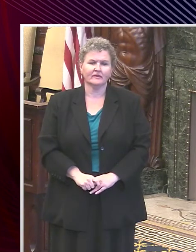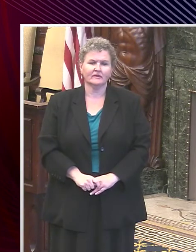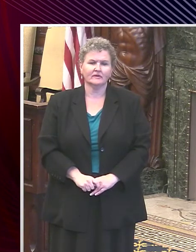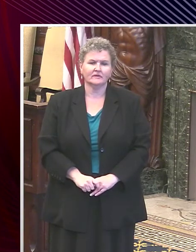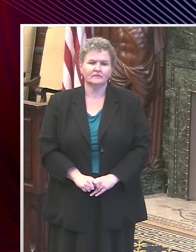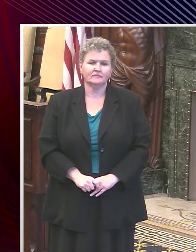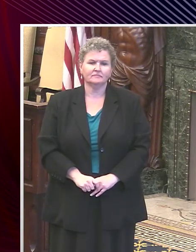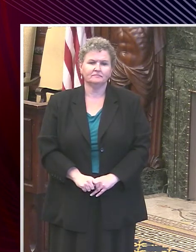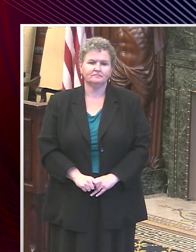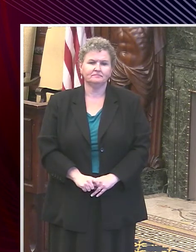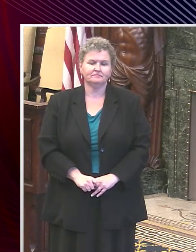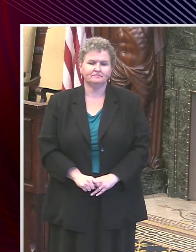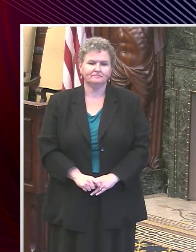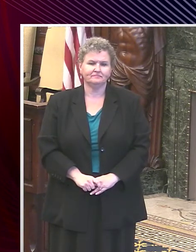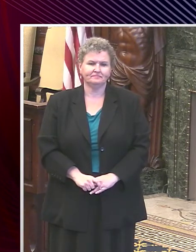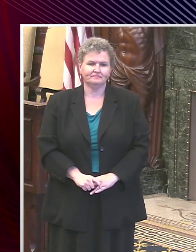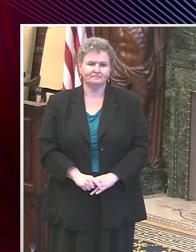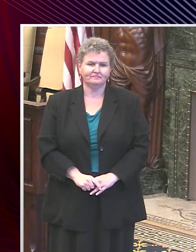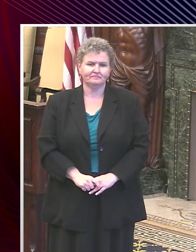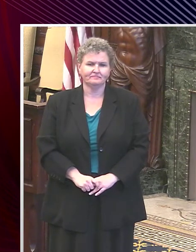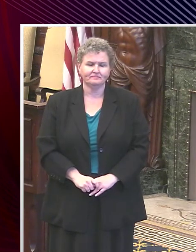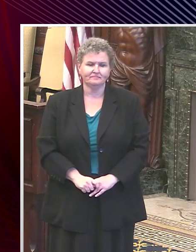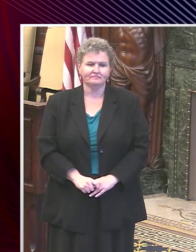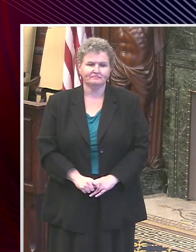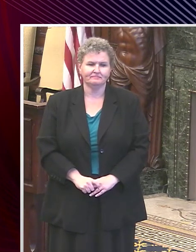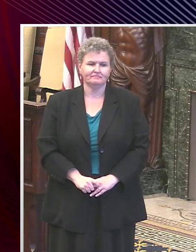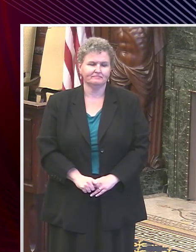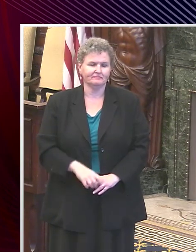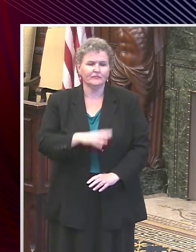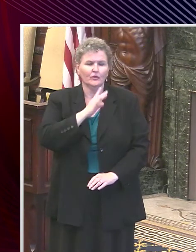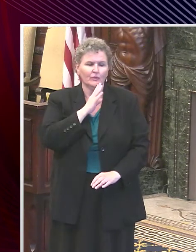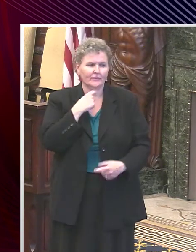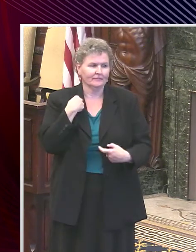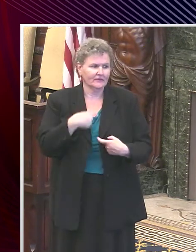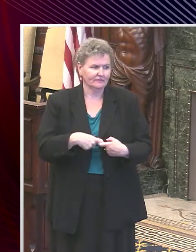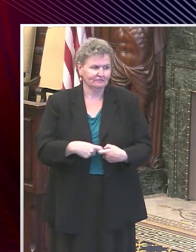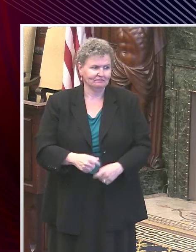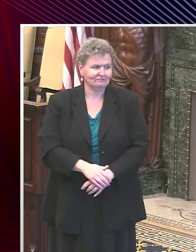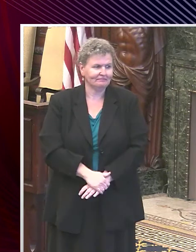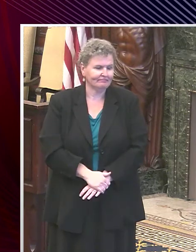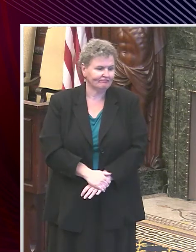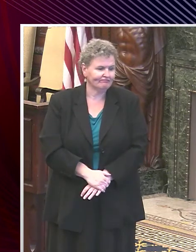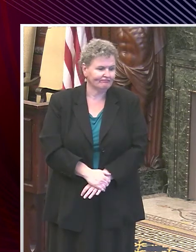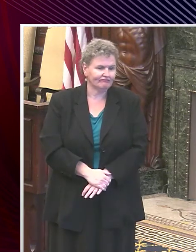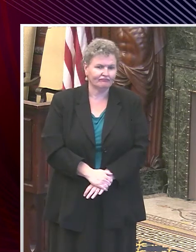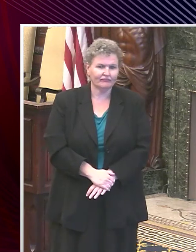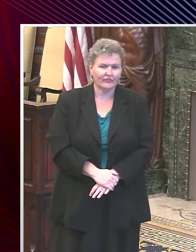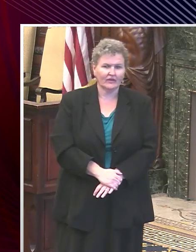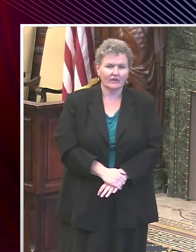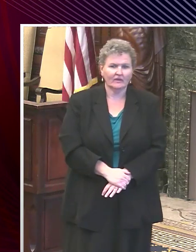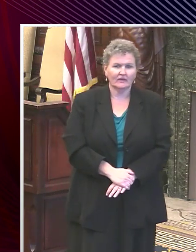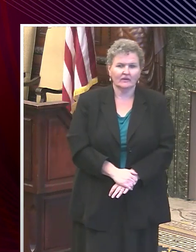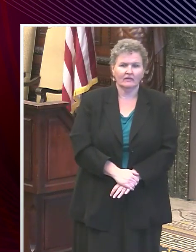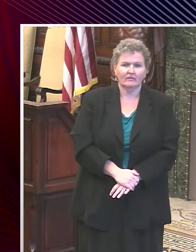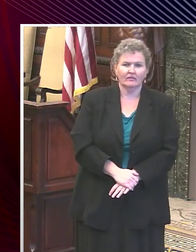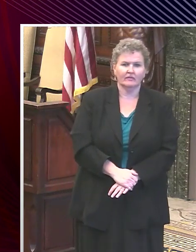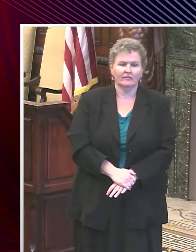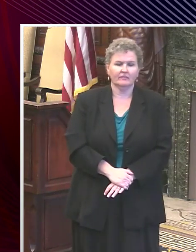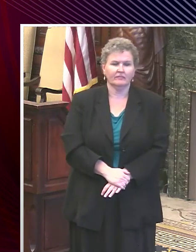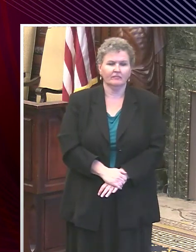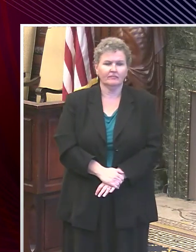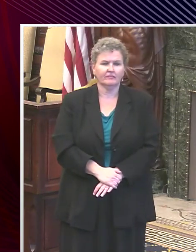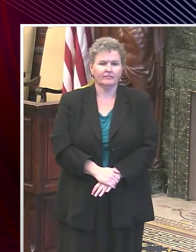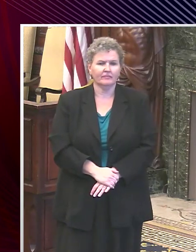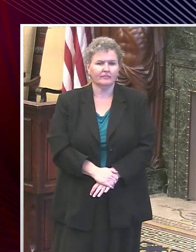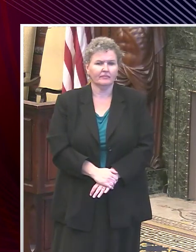¿Mío? ¿Me escucha? Yes, we're good. Go Very ahead, good, Iris. thank you. I will ask it in Spanish because I will, we would